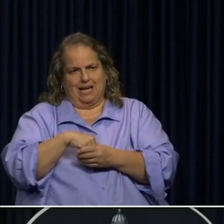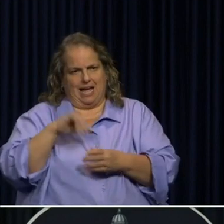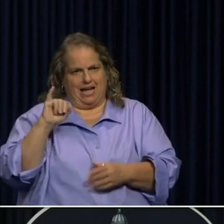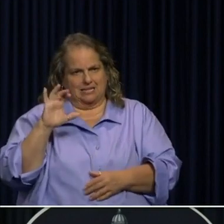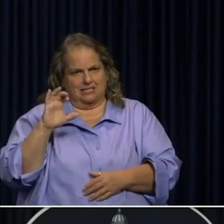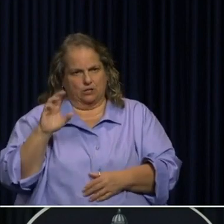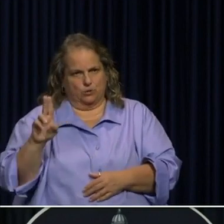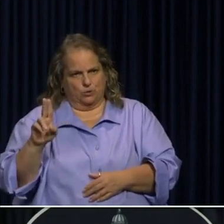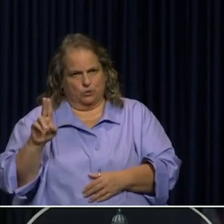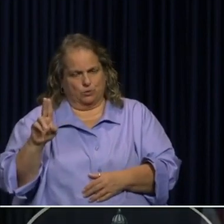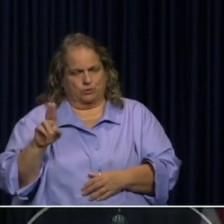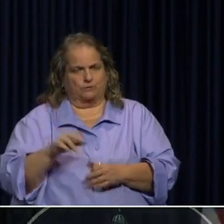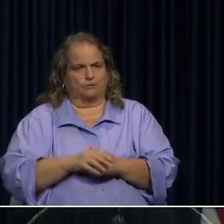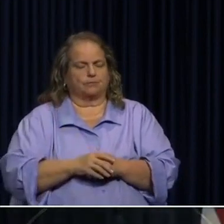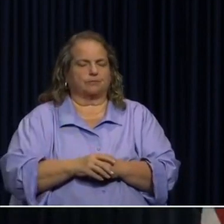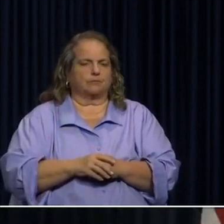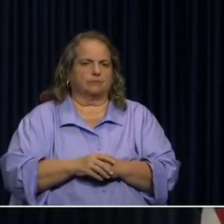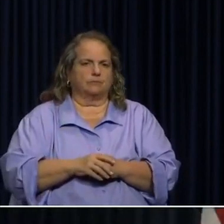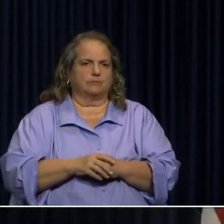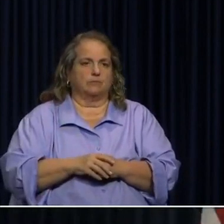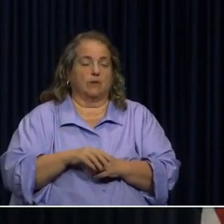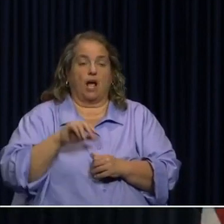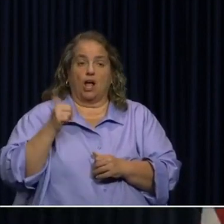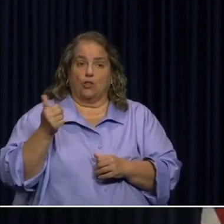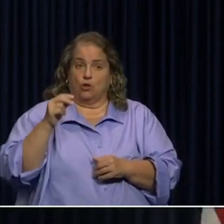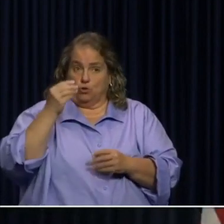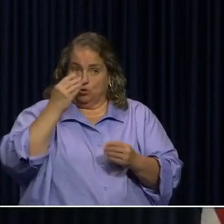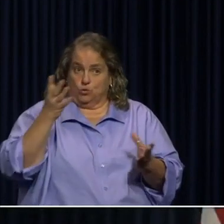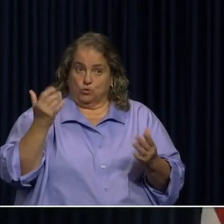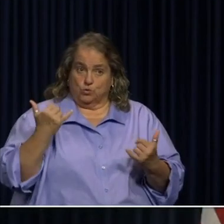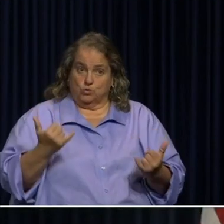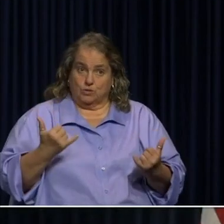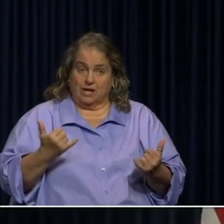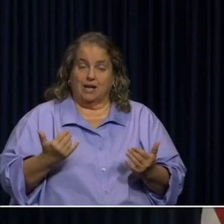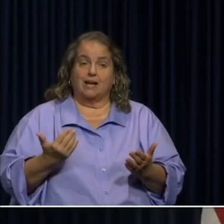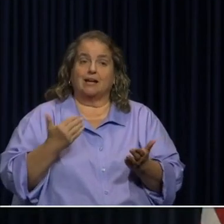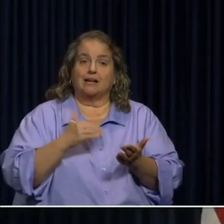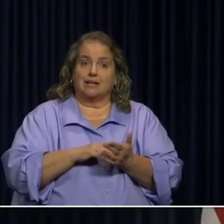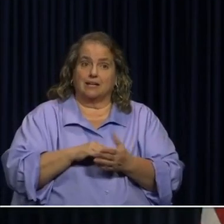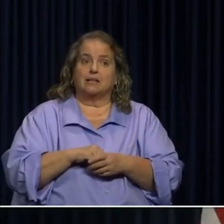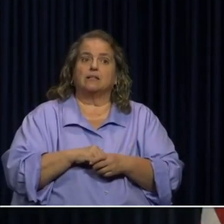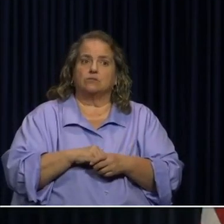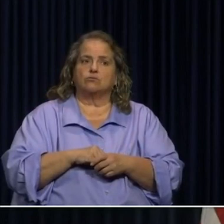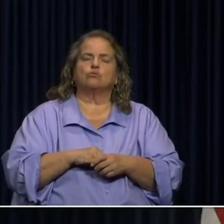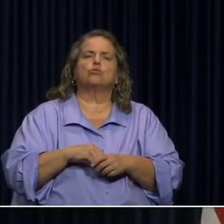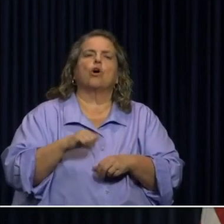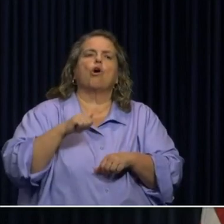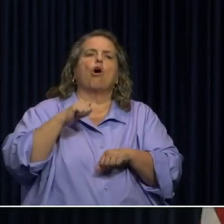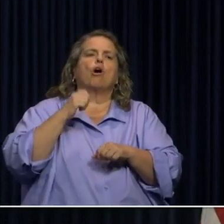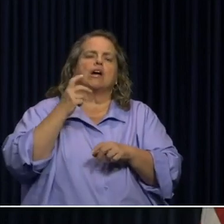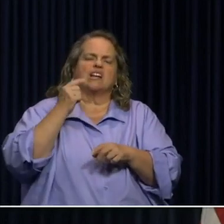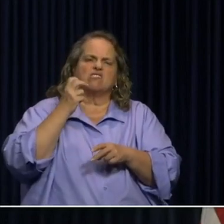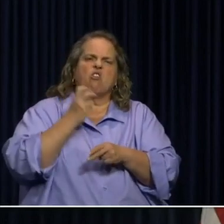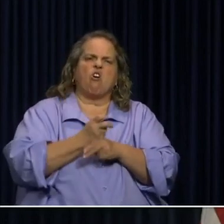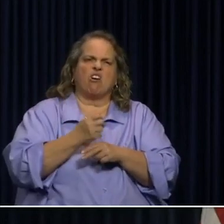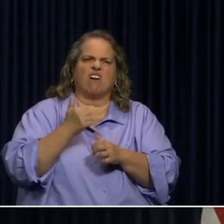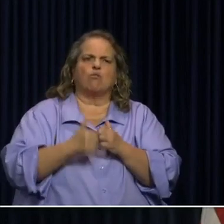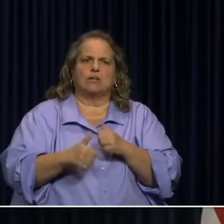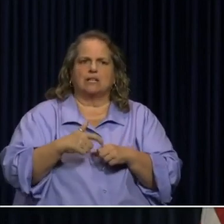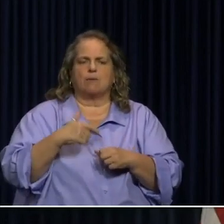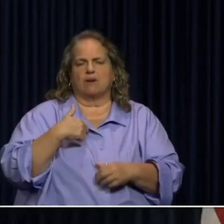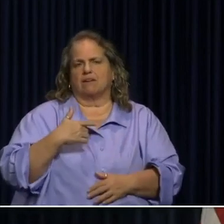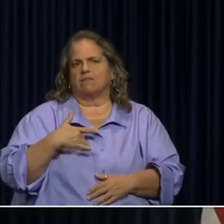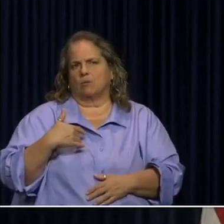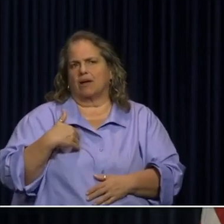ICUs. Our other news today, again, it's hard every time, is that we believe we have